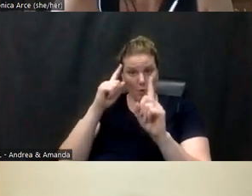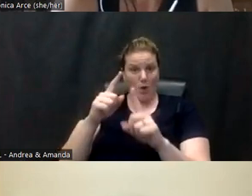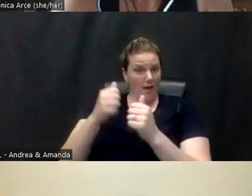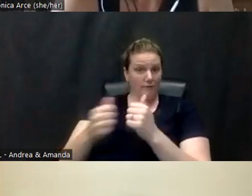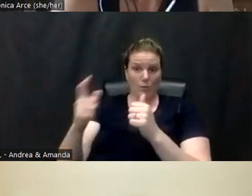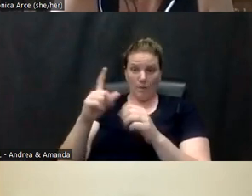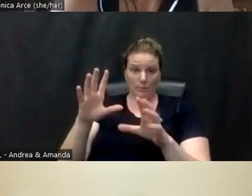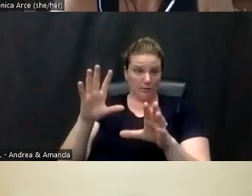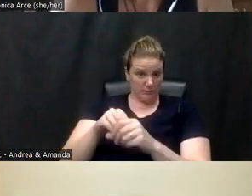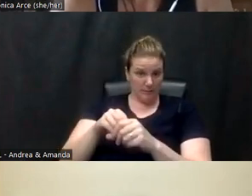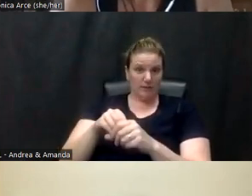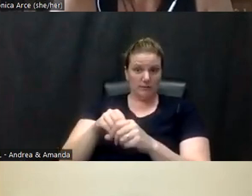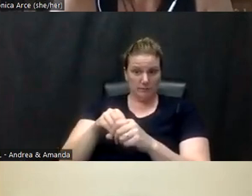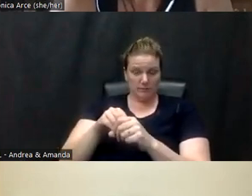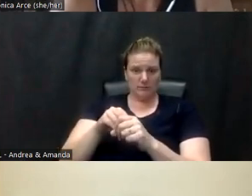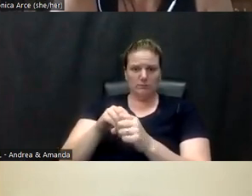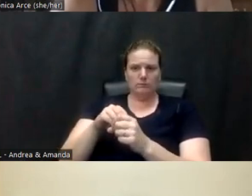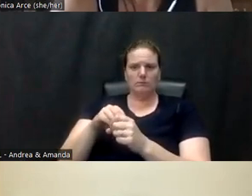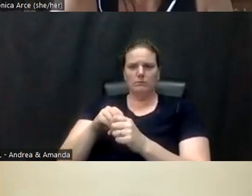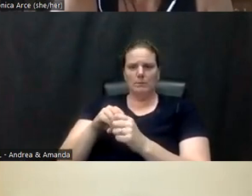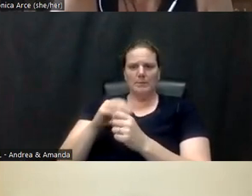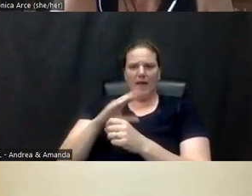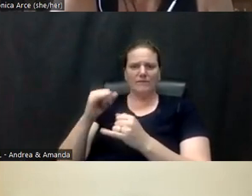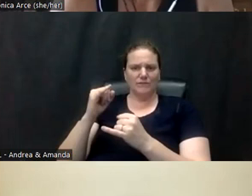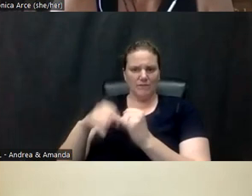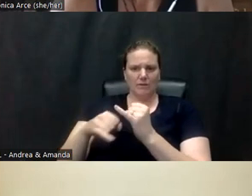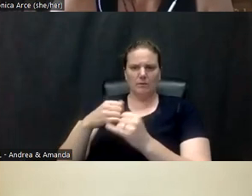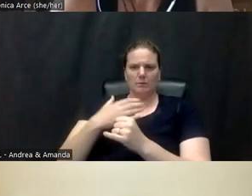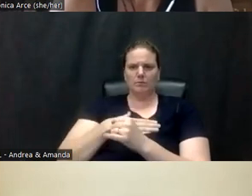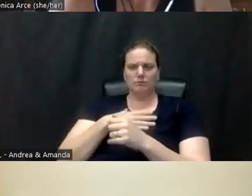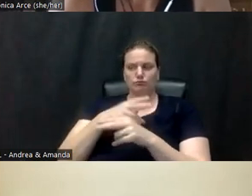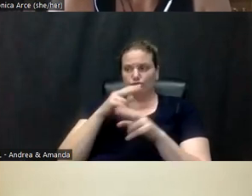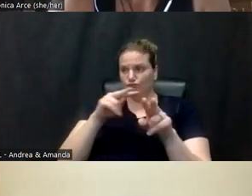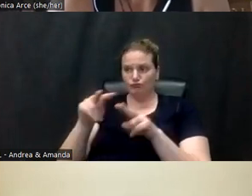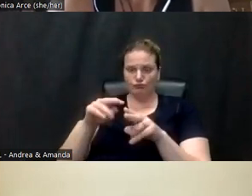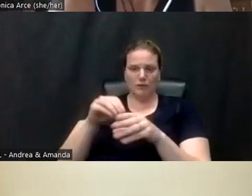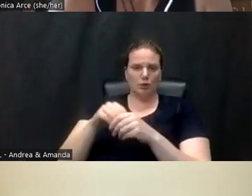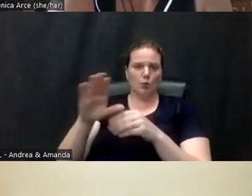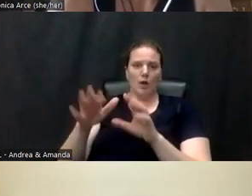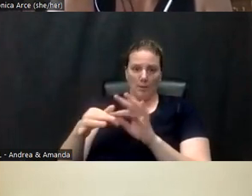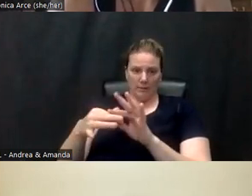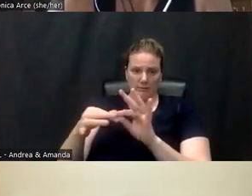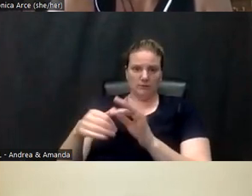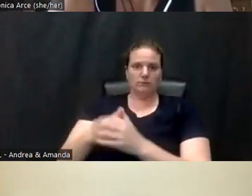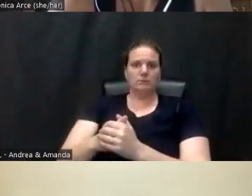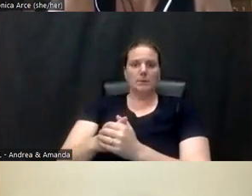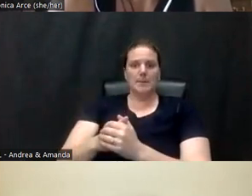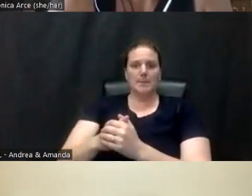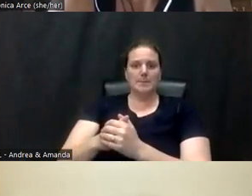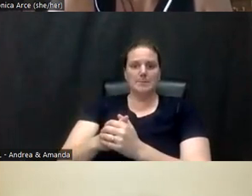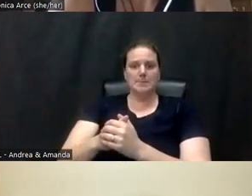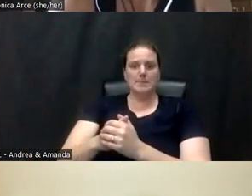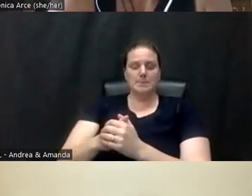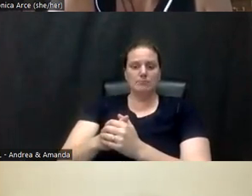everyone participate. And finally, please be forward looking into your comments. And